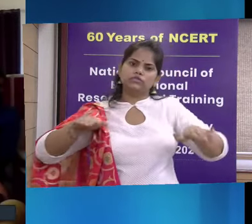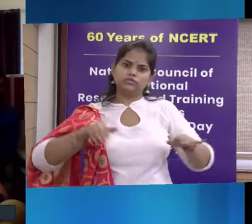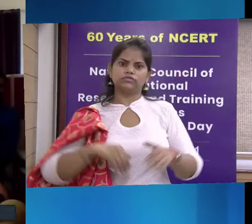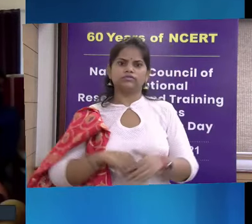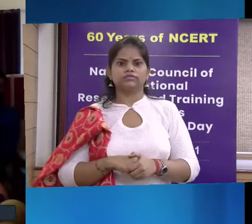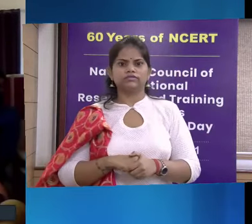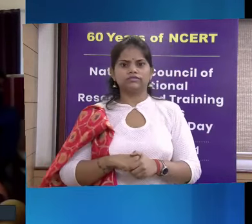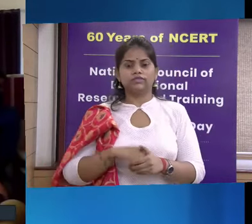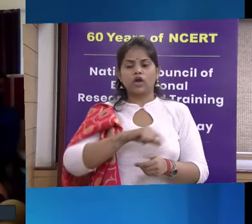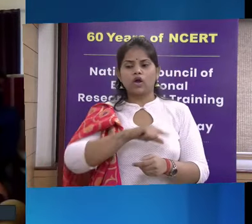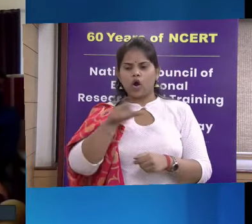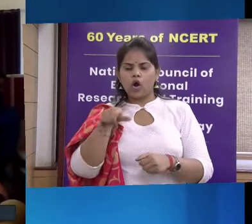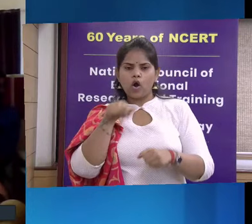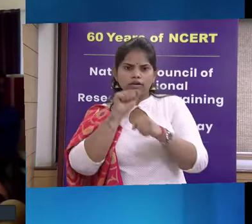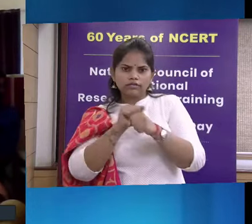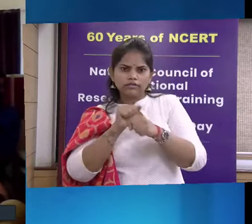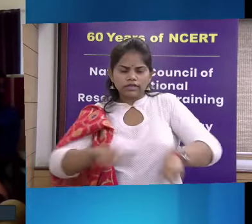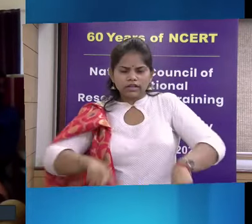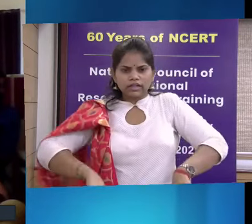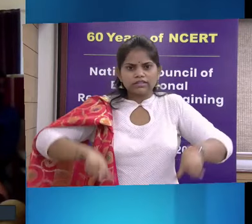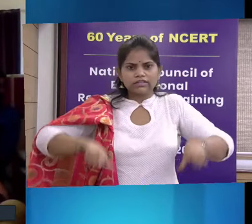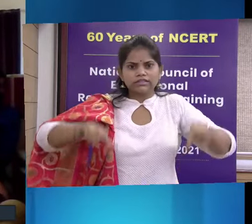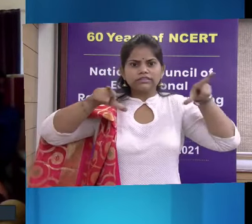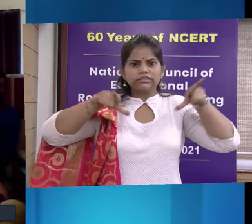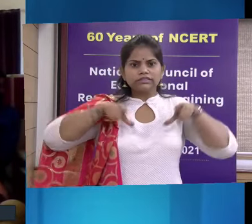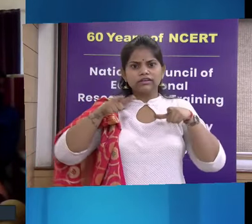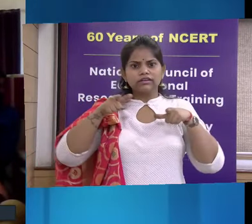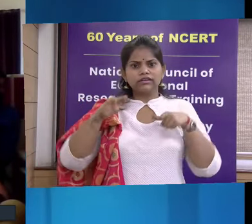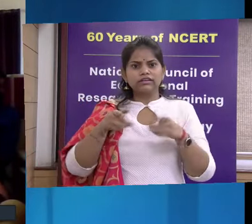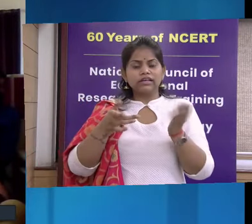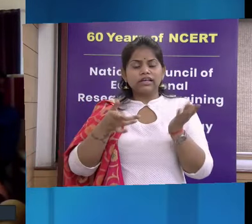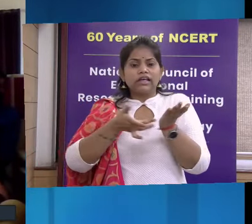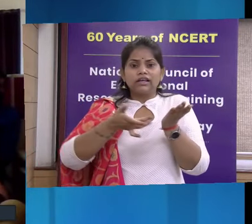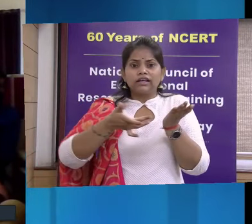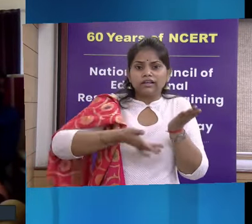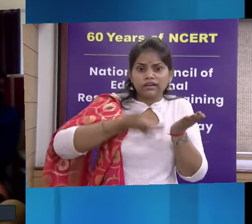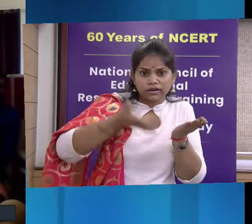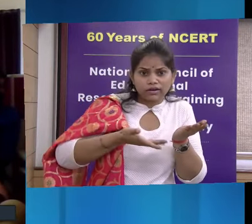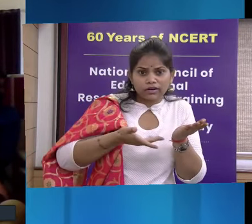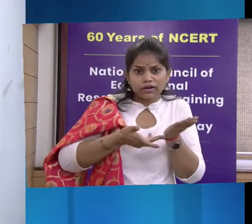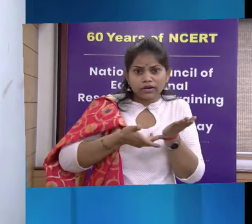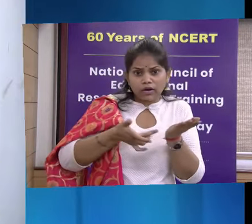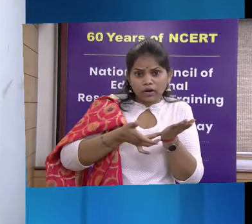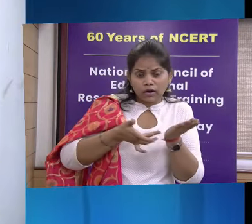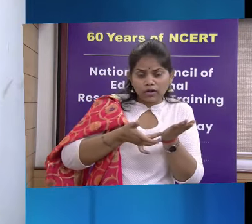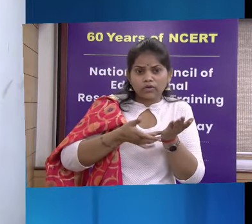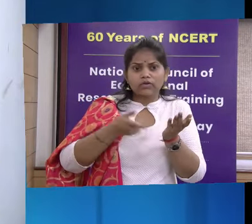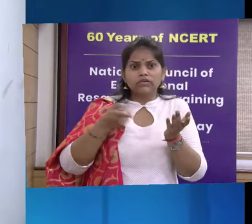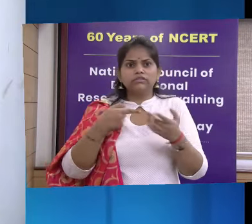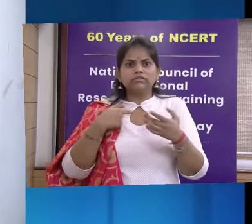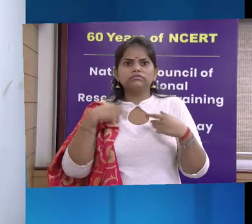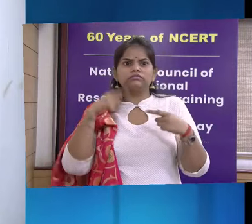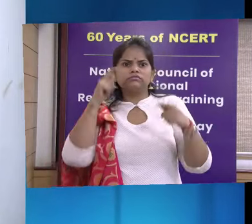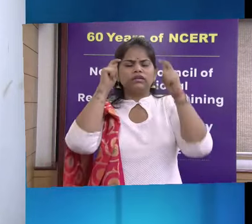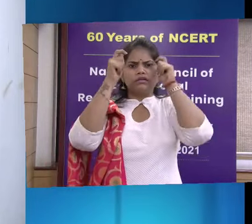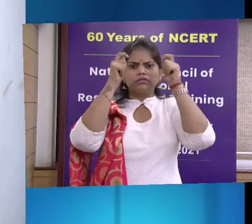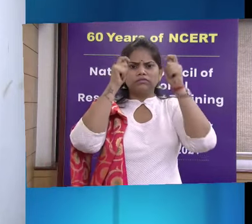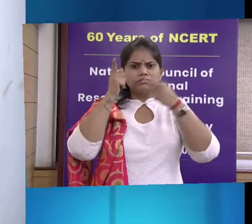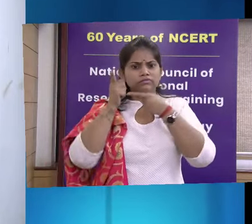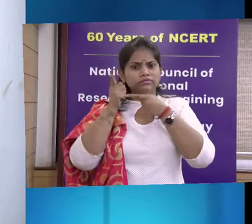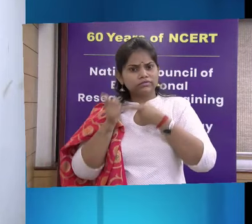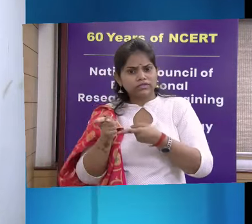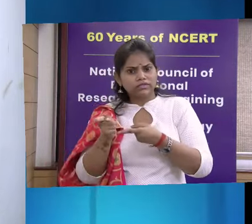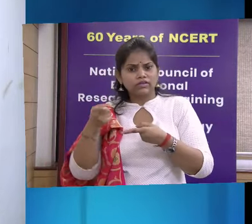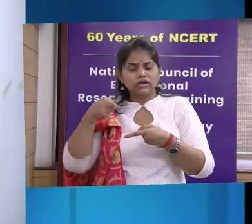of life is increasingly becoming technology intensive, the role of